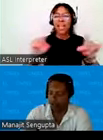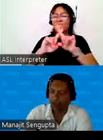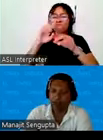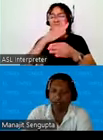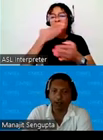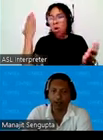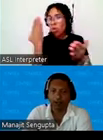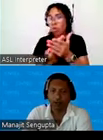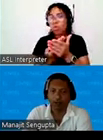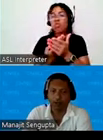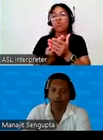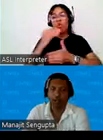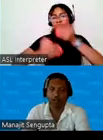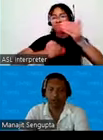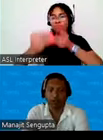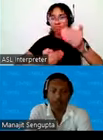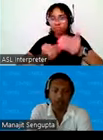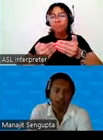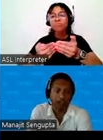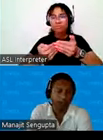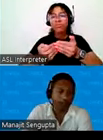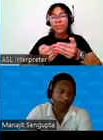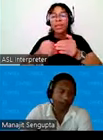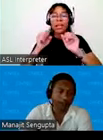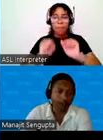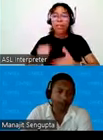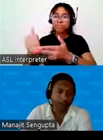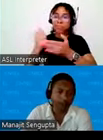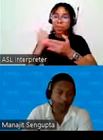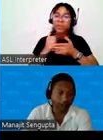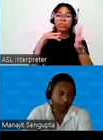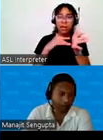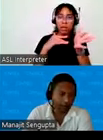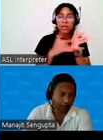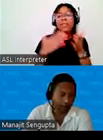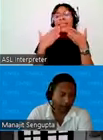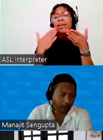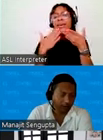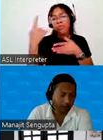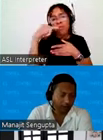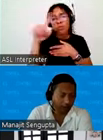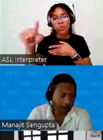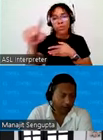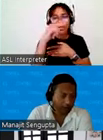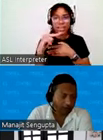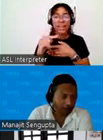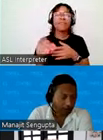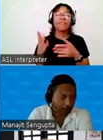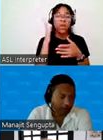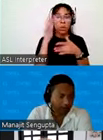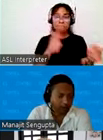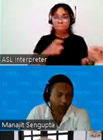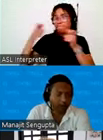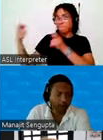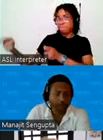And thank you for your attention. And I will now hand it over to our next speaker. Thank